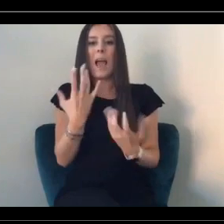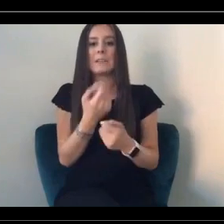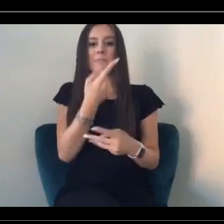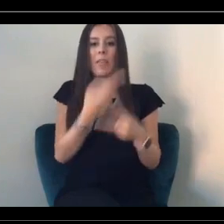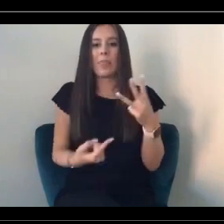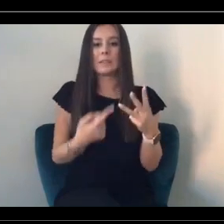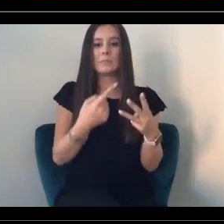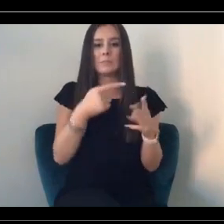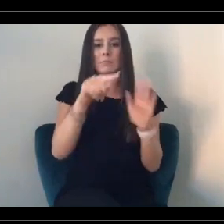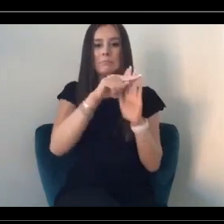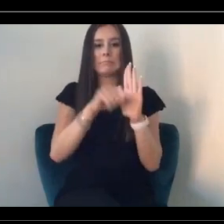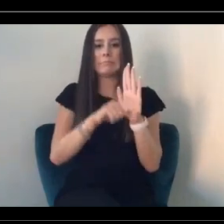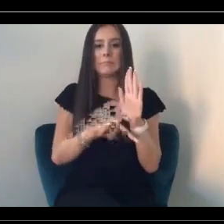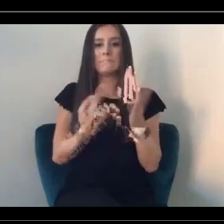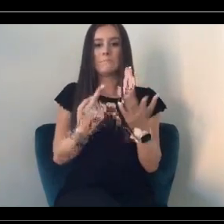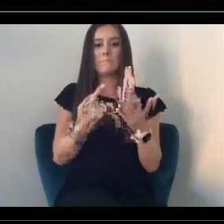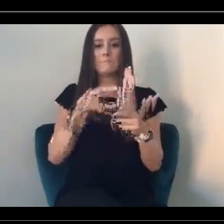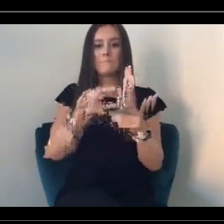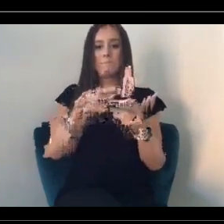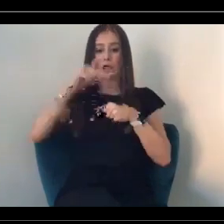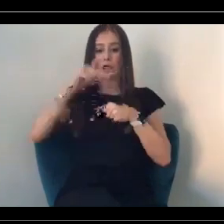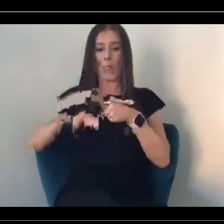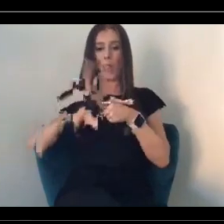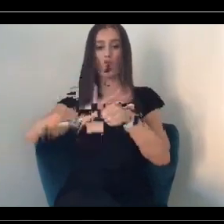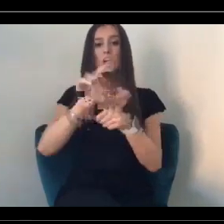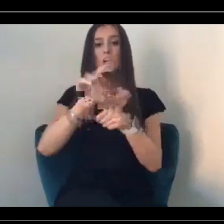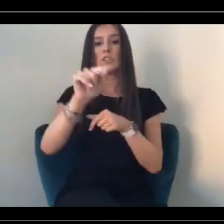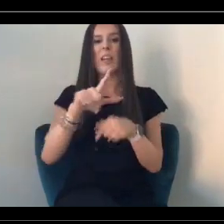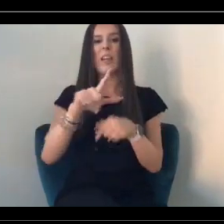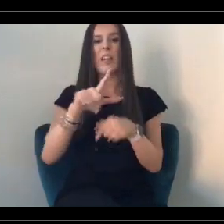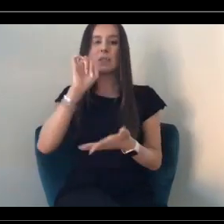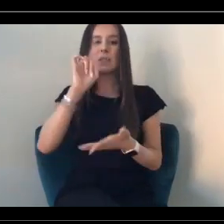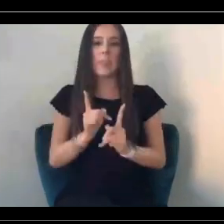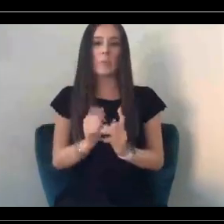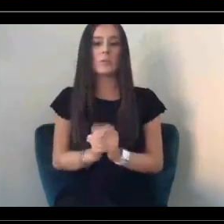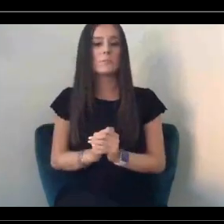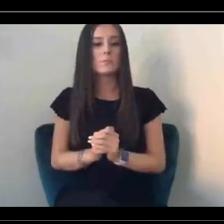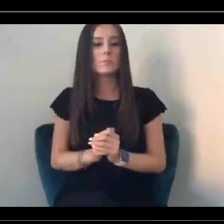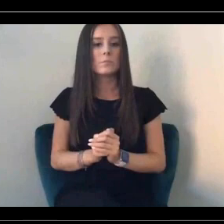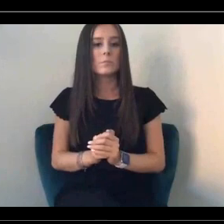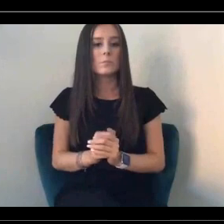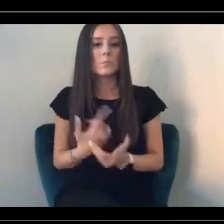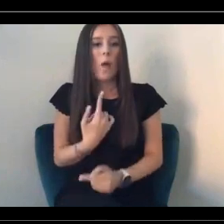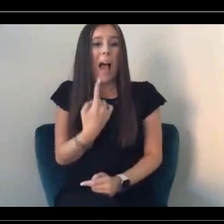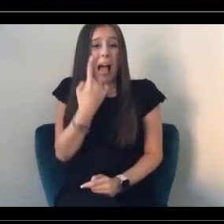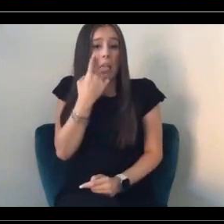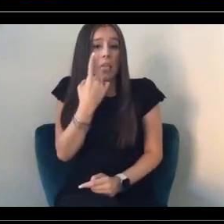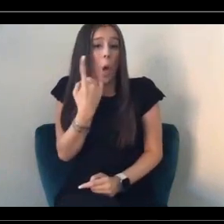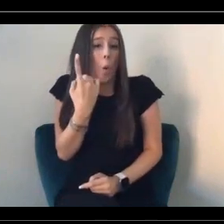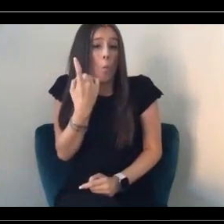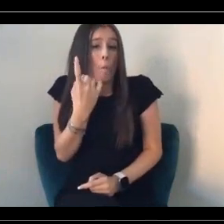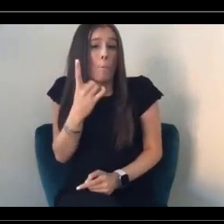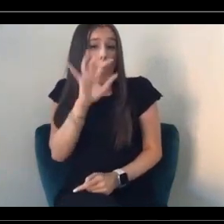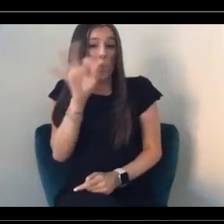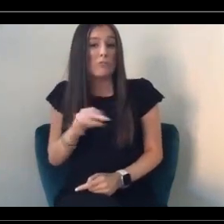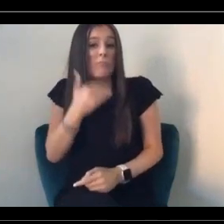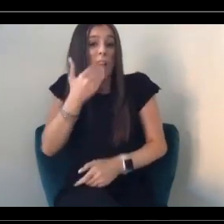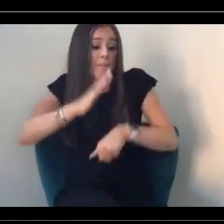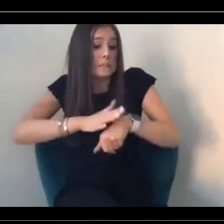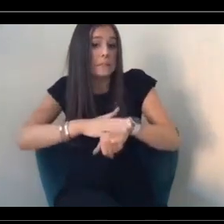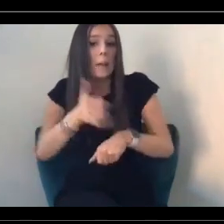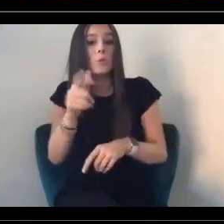location. Thank you, Gary. I think we've got just about enough time to squeeze in one more question, Steve, if you can manage